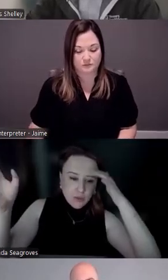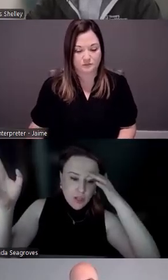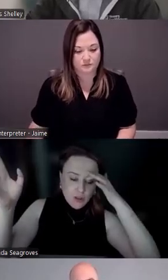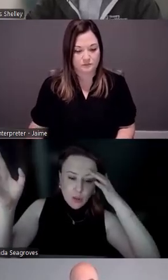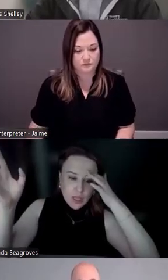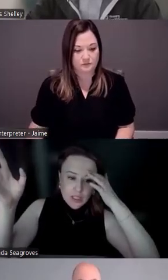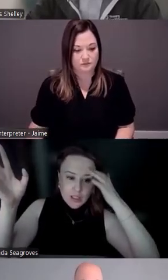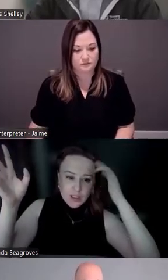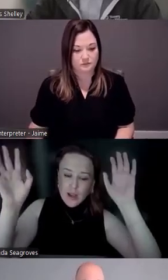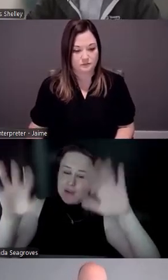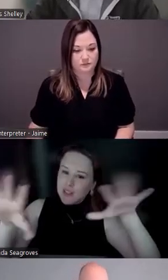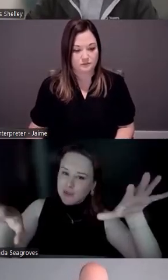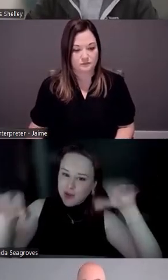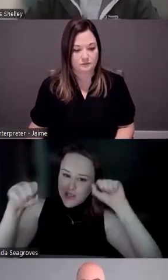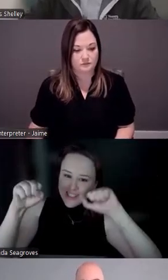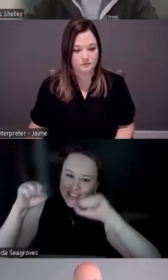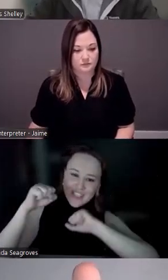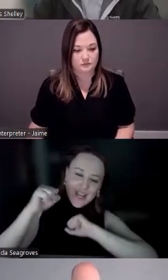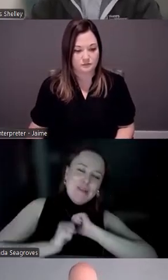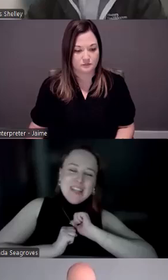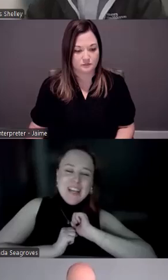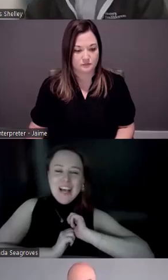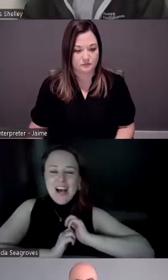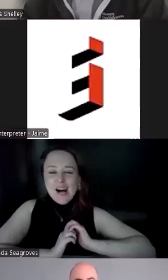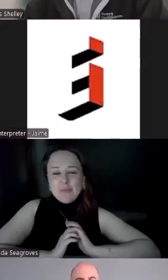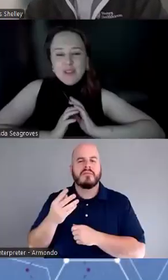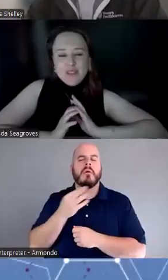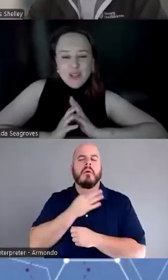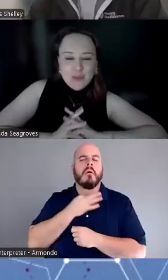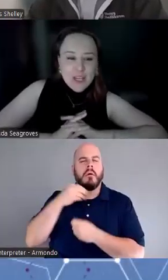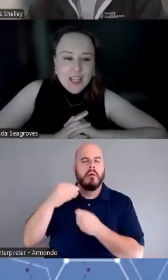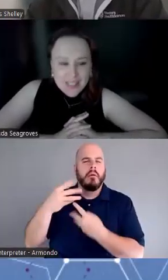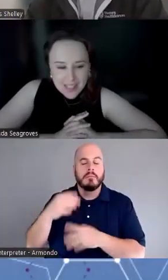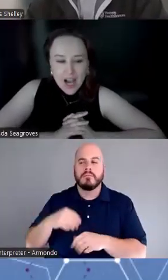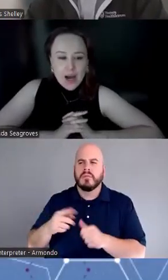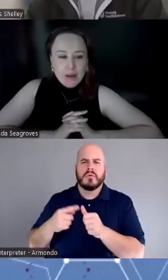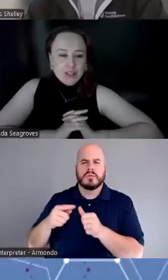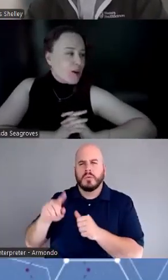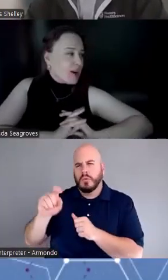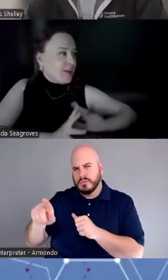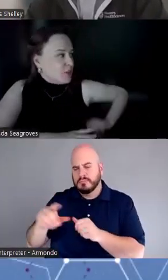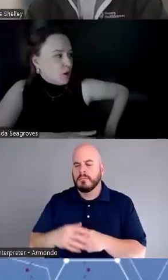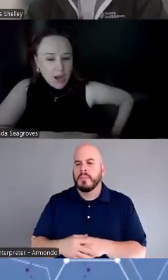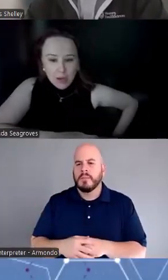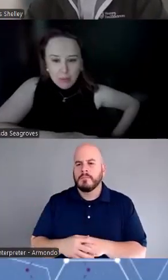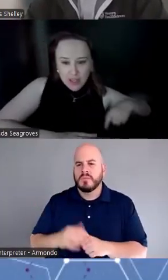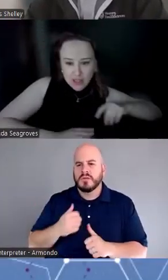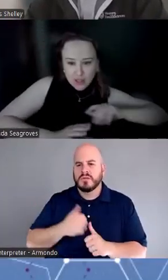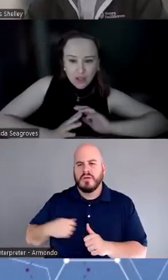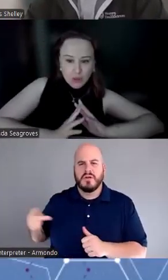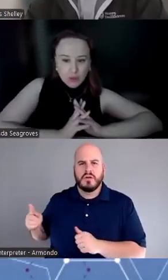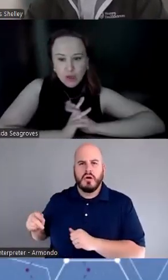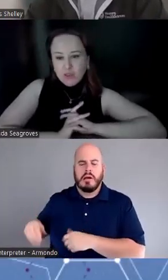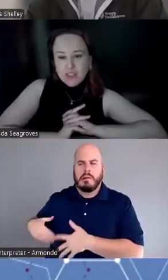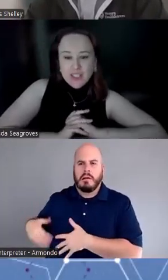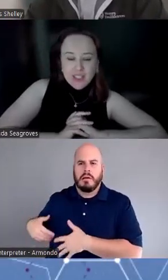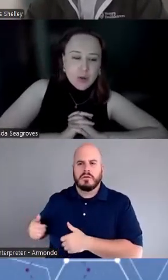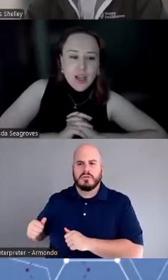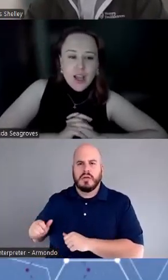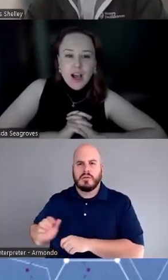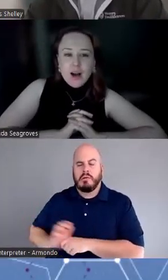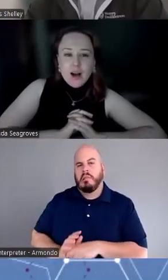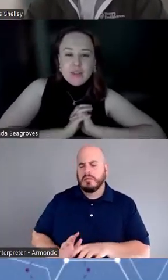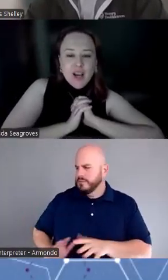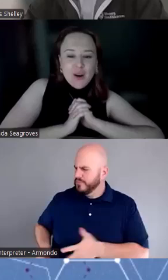I do stuff related to this. I have several questions, James. The first one is, sorry, I have a dog behind me that is trying to push me off the seat